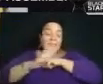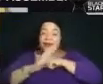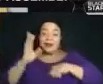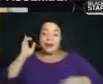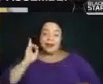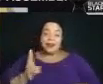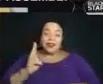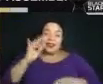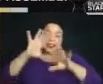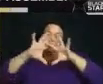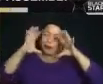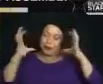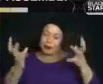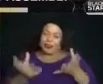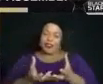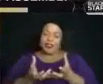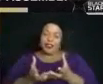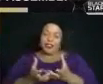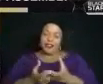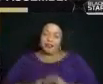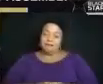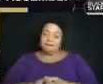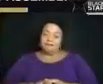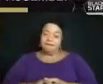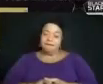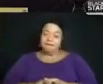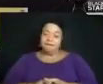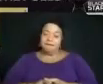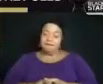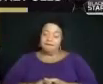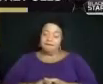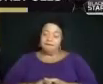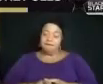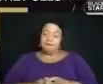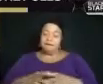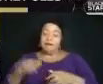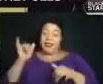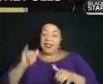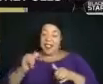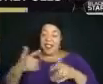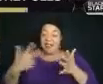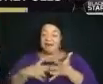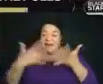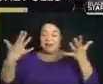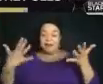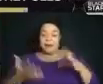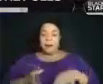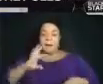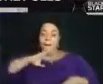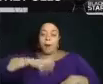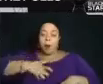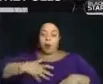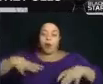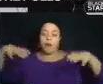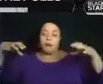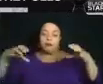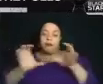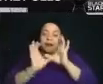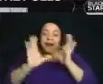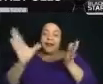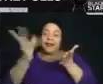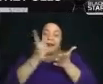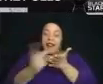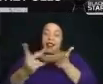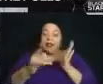a fundamental failure of the policies of greed. These numbers and interlocking injustices are